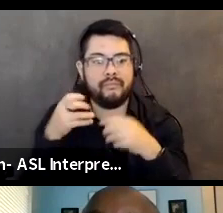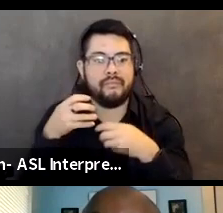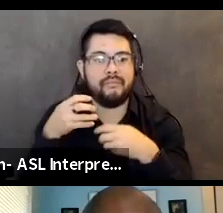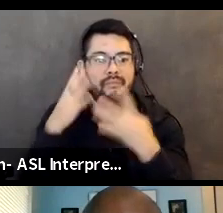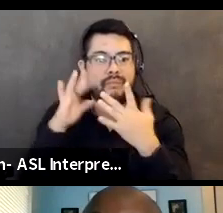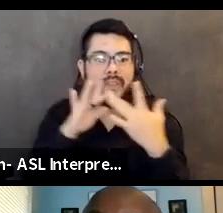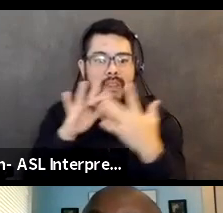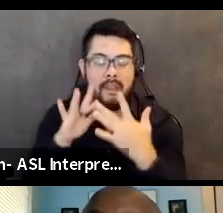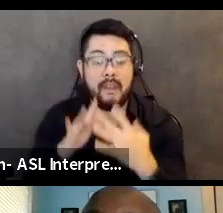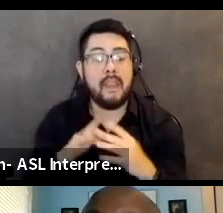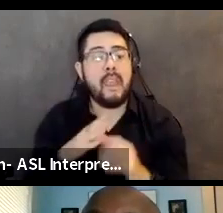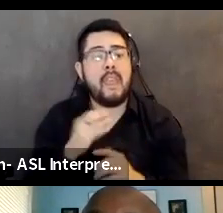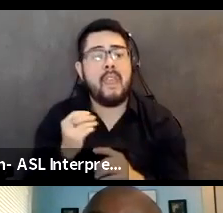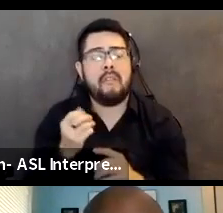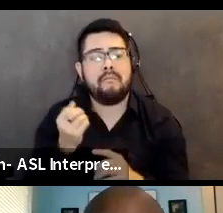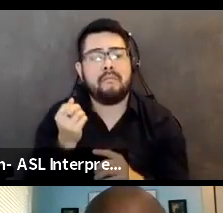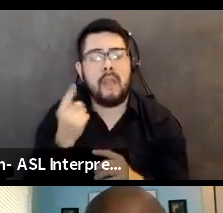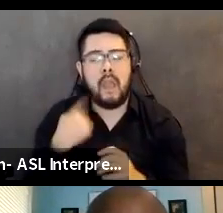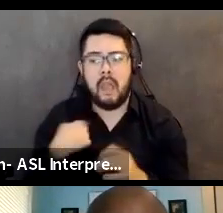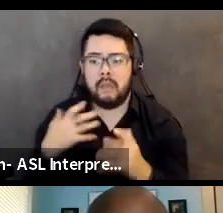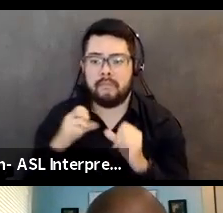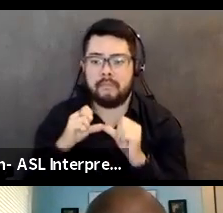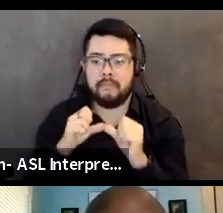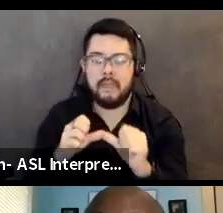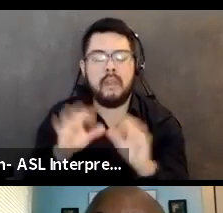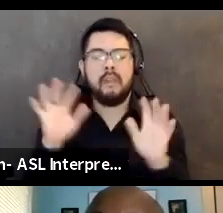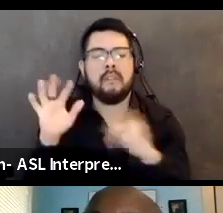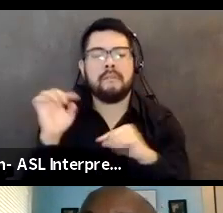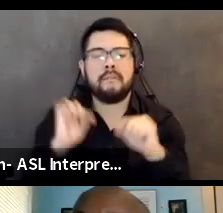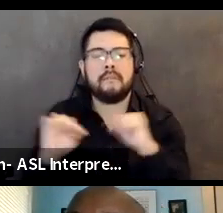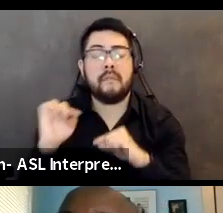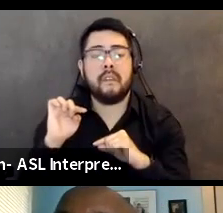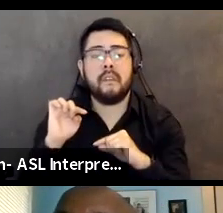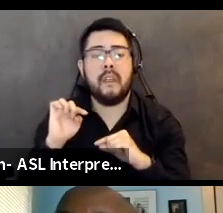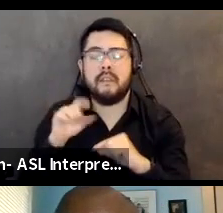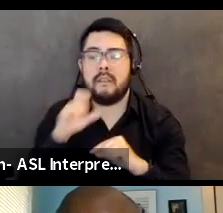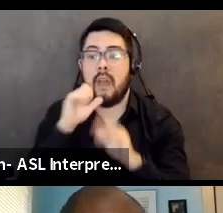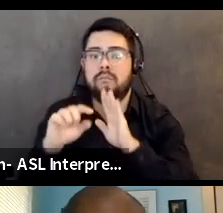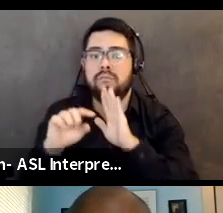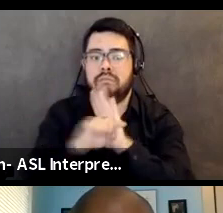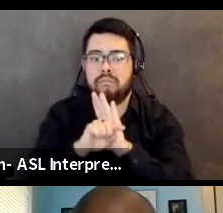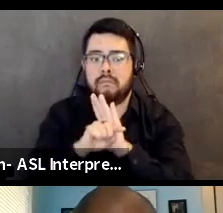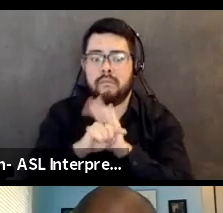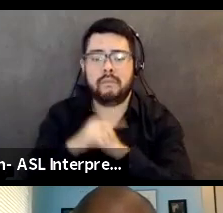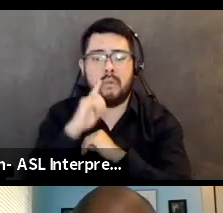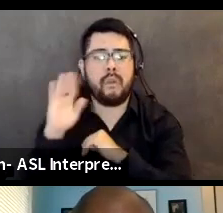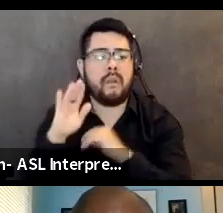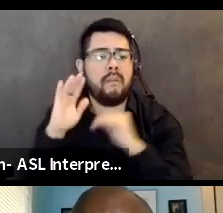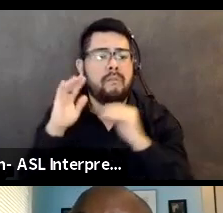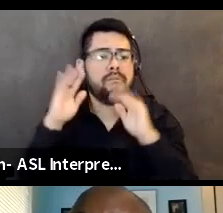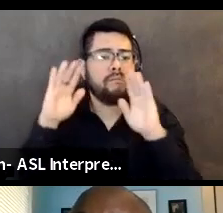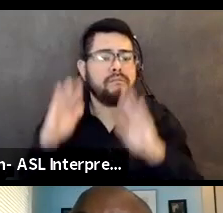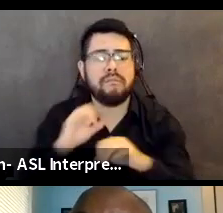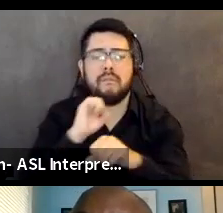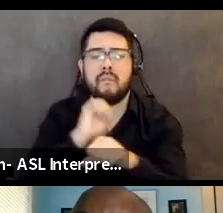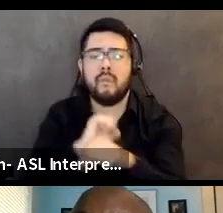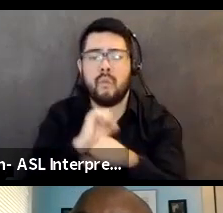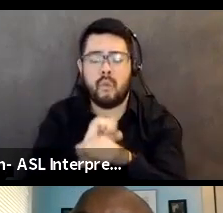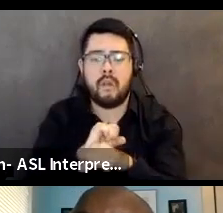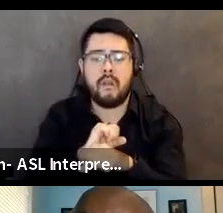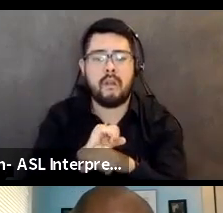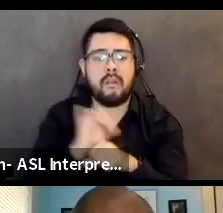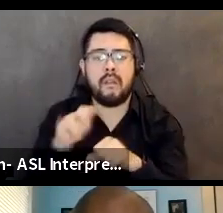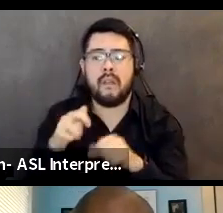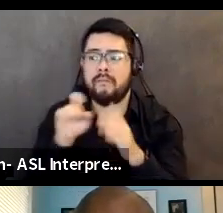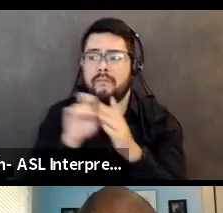and this is in no way a reflection of a negative on the wonderful work that i have written to